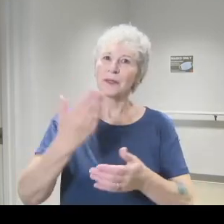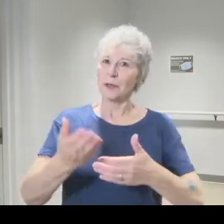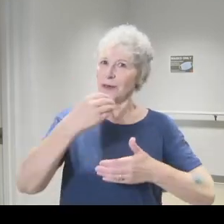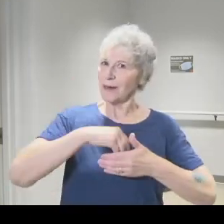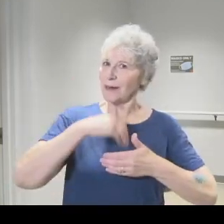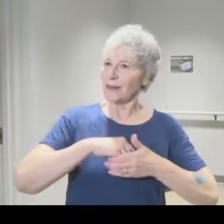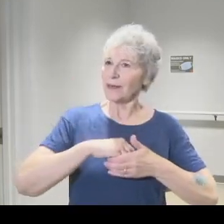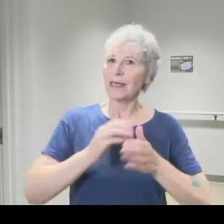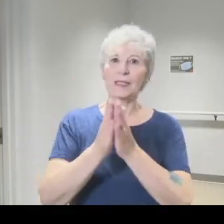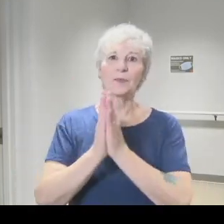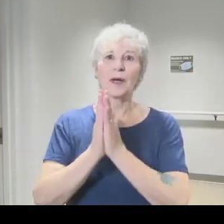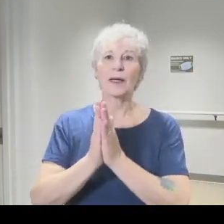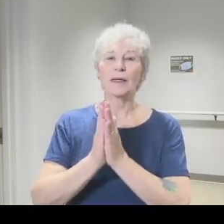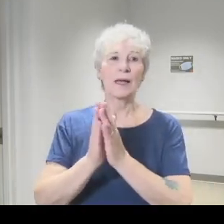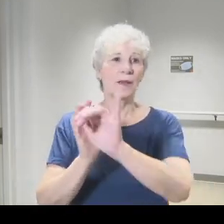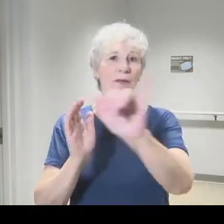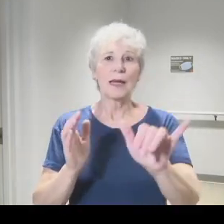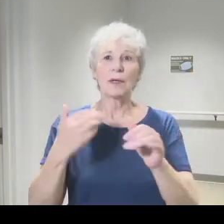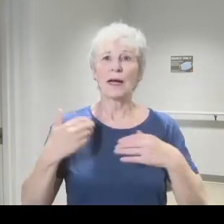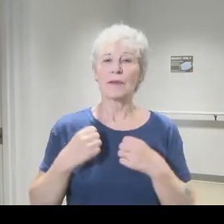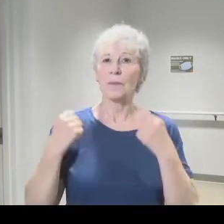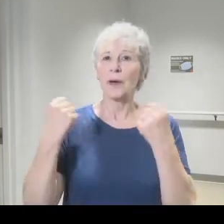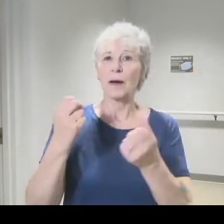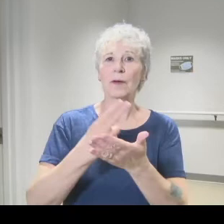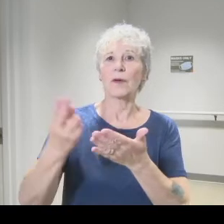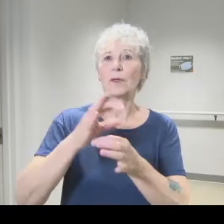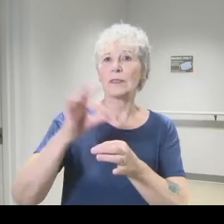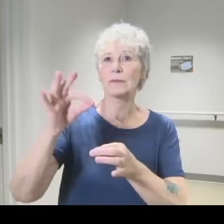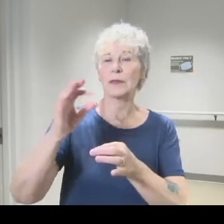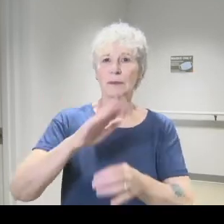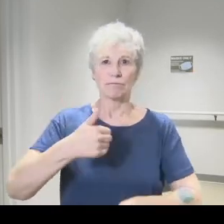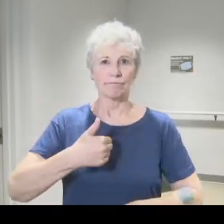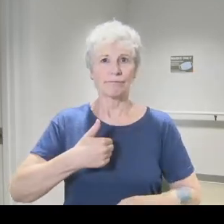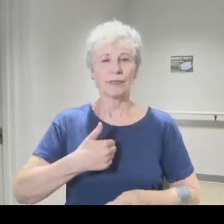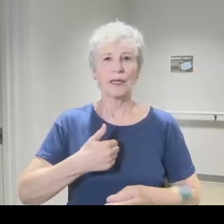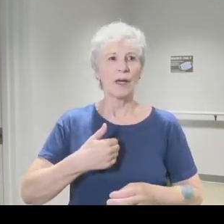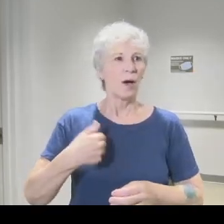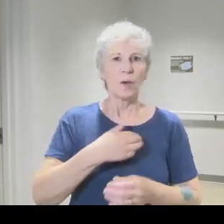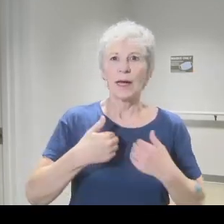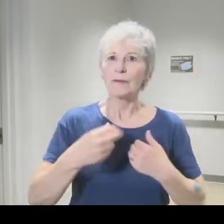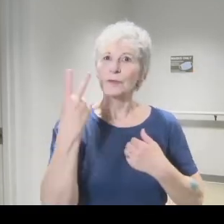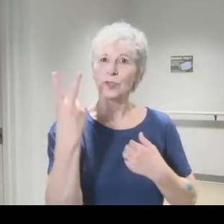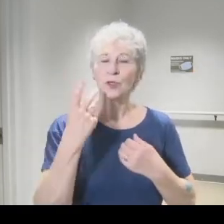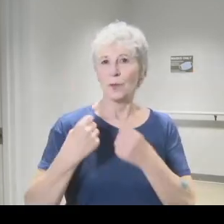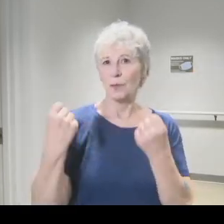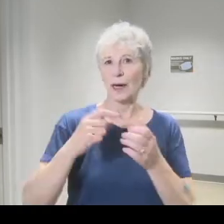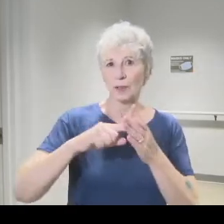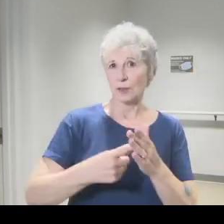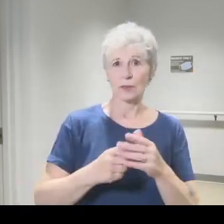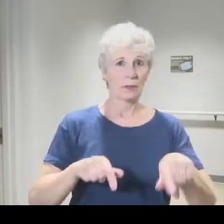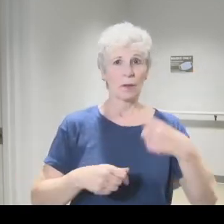He's praying that they would have the power of the Holy Spirit. We as Christians have two power sources in our lives, only